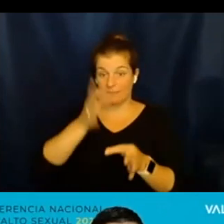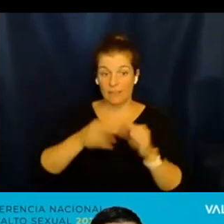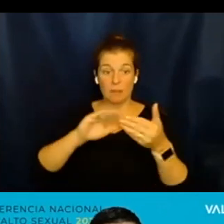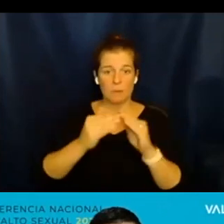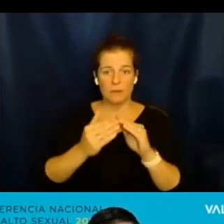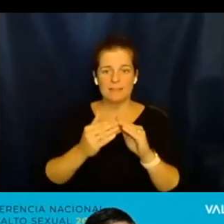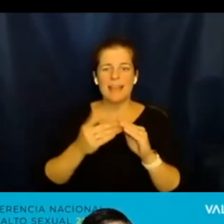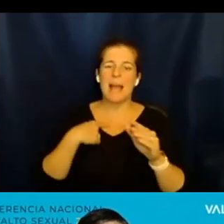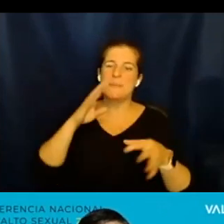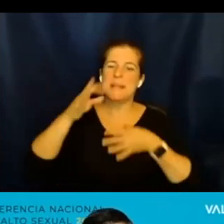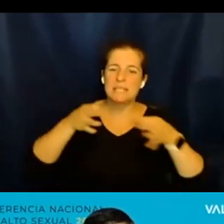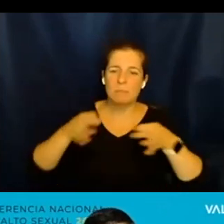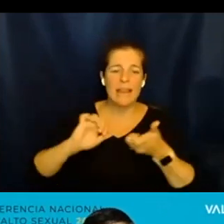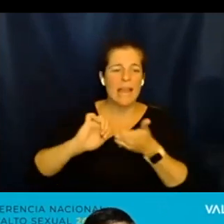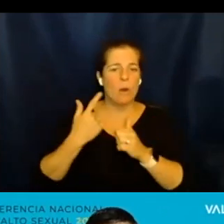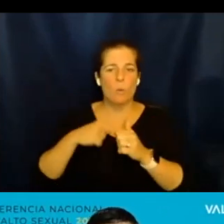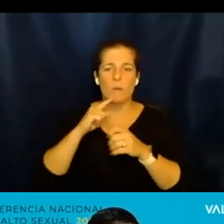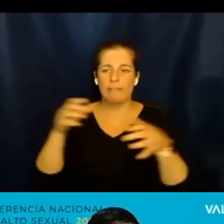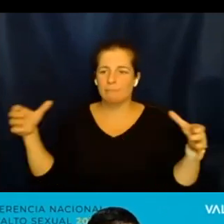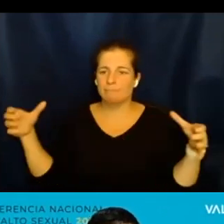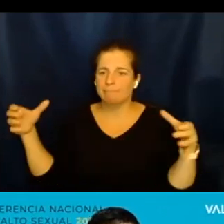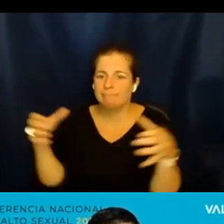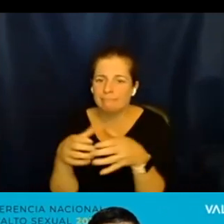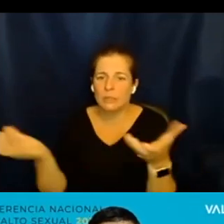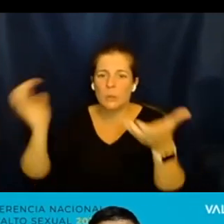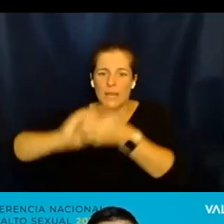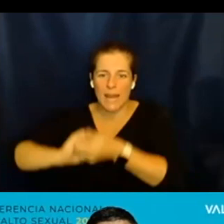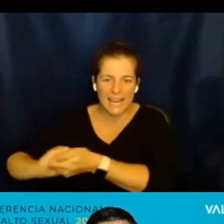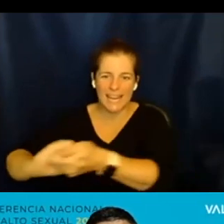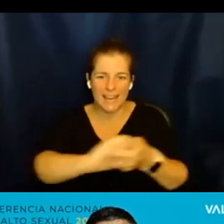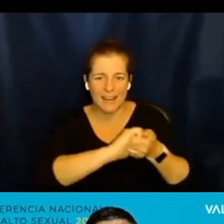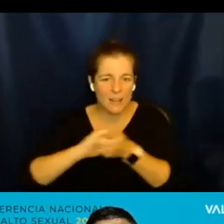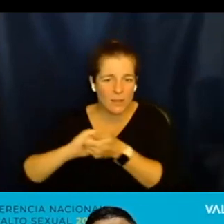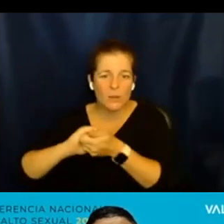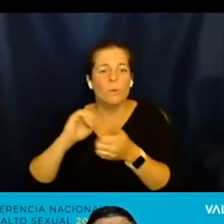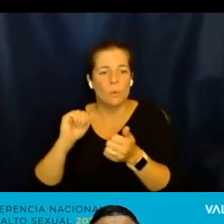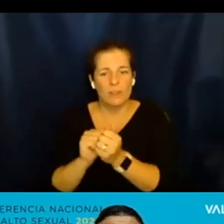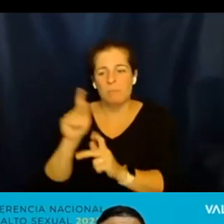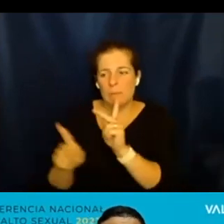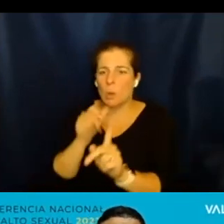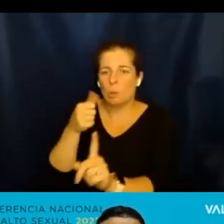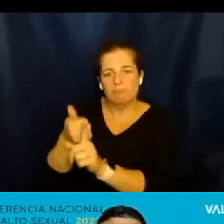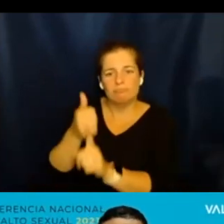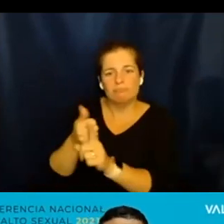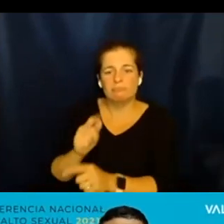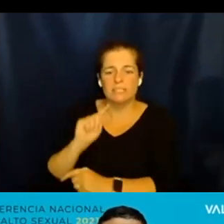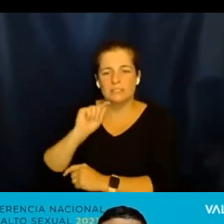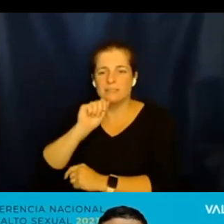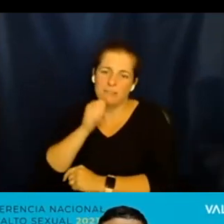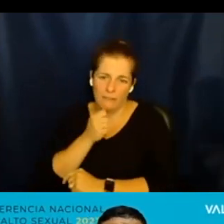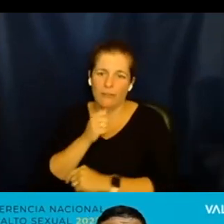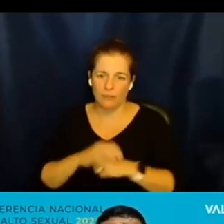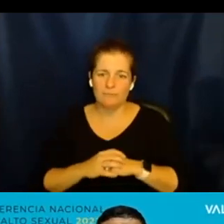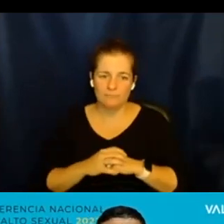rest of the community to help those who are suffering through these situations. One of the things we've learned